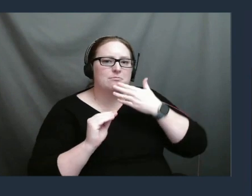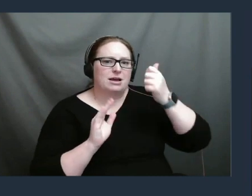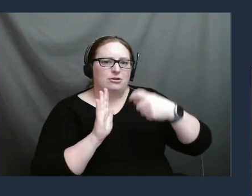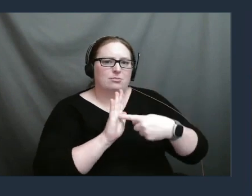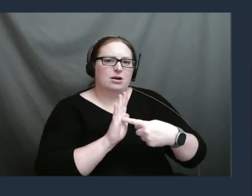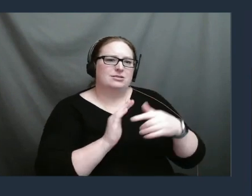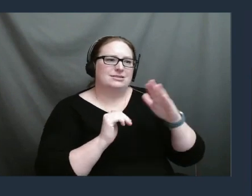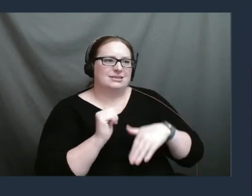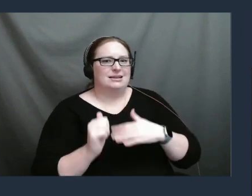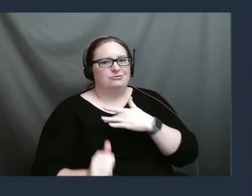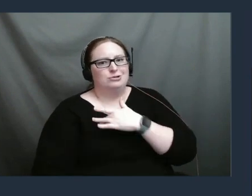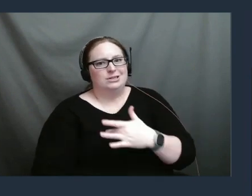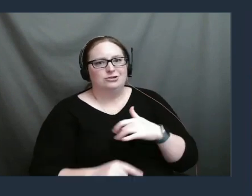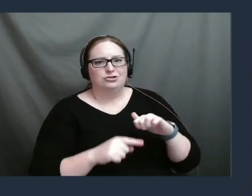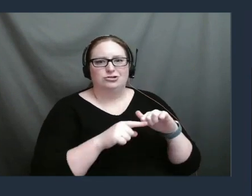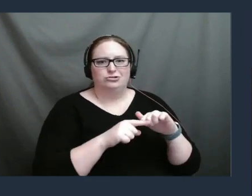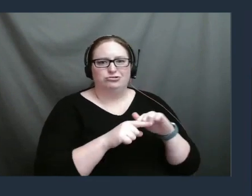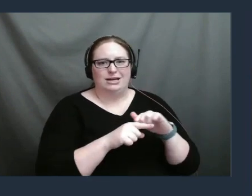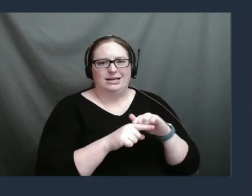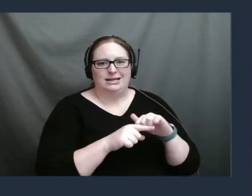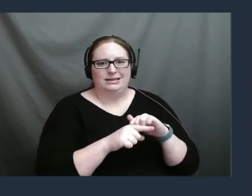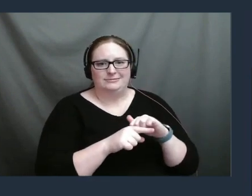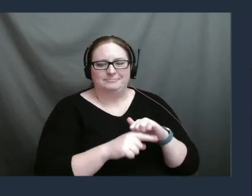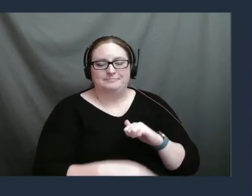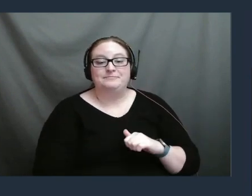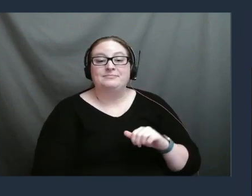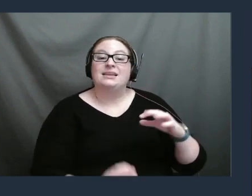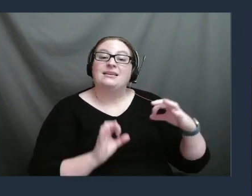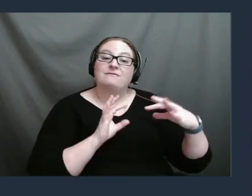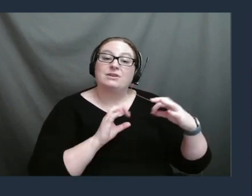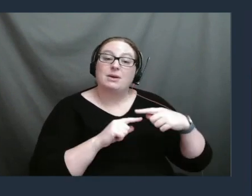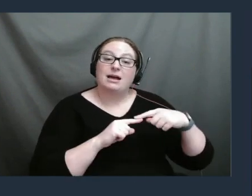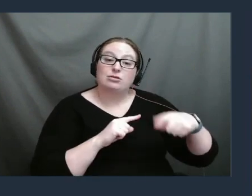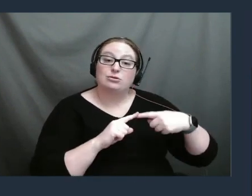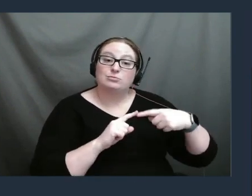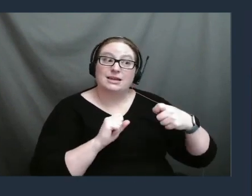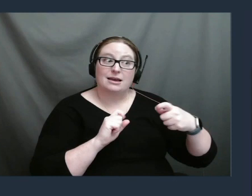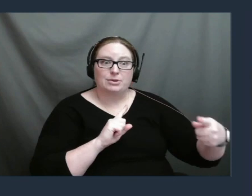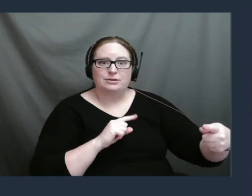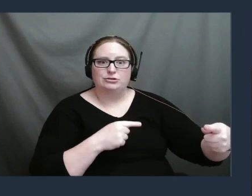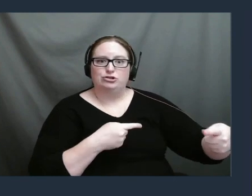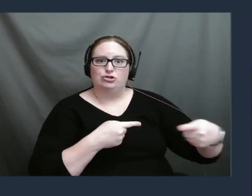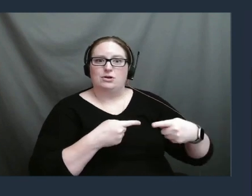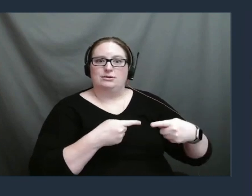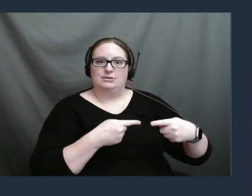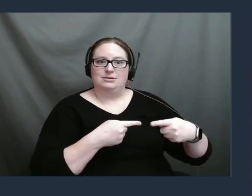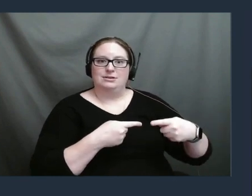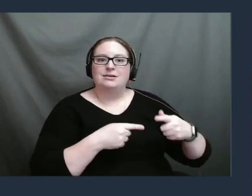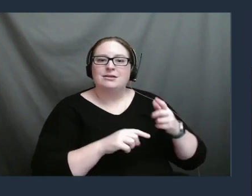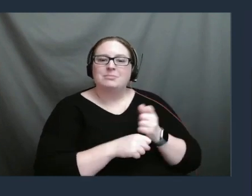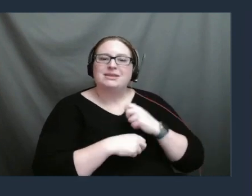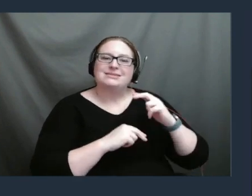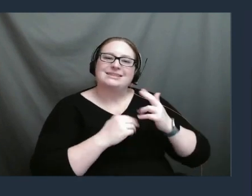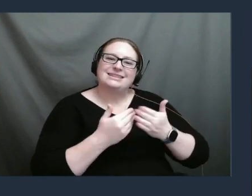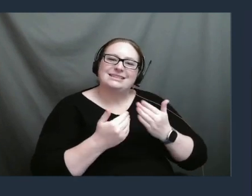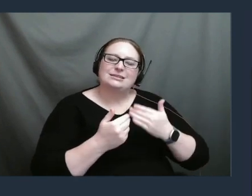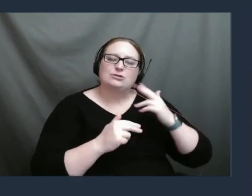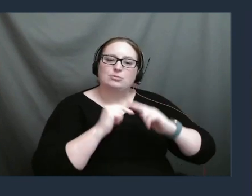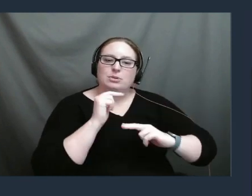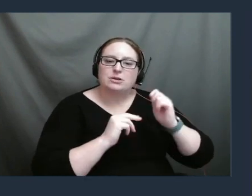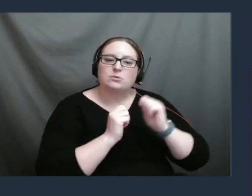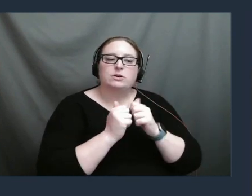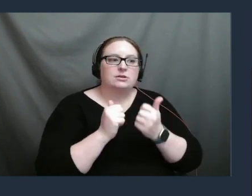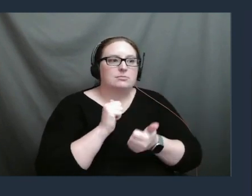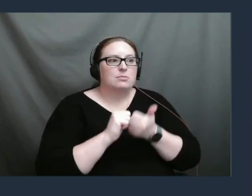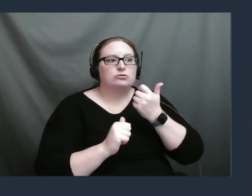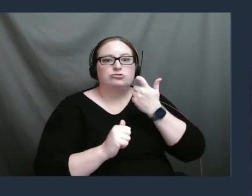training methods. Feedback loops can be shortened, so it makes it very easy to build these models with the most relevant and recent